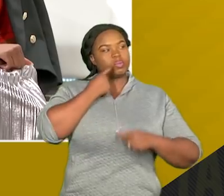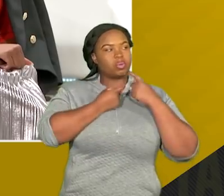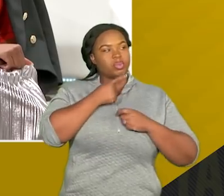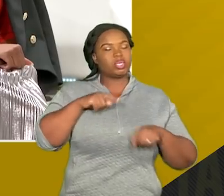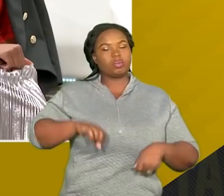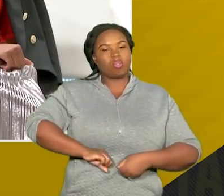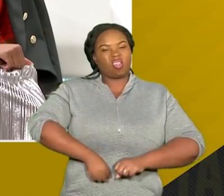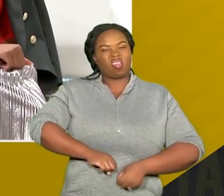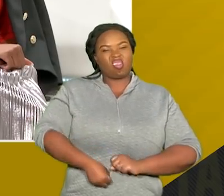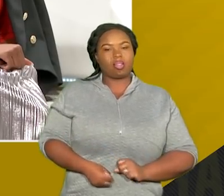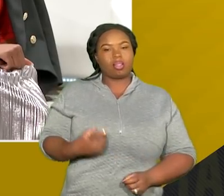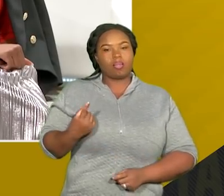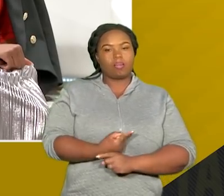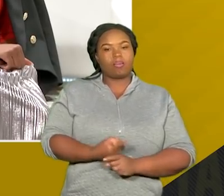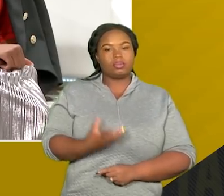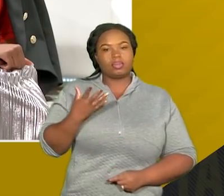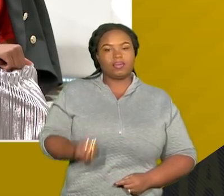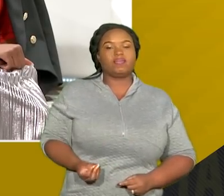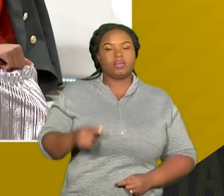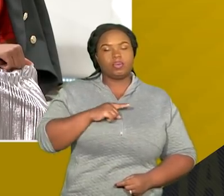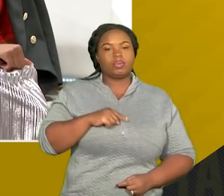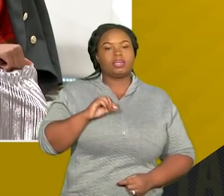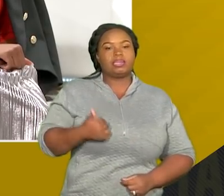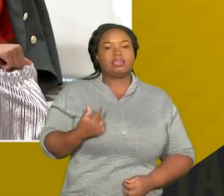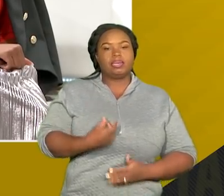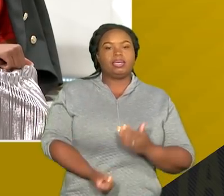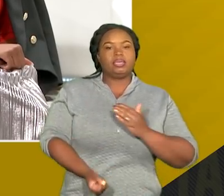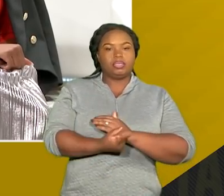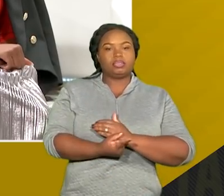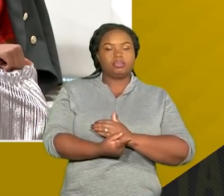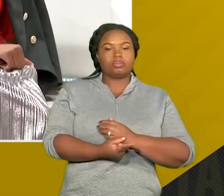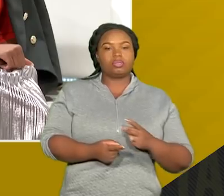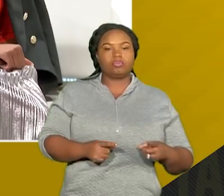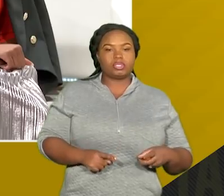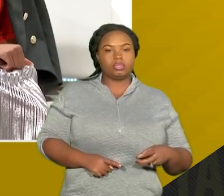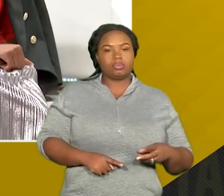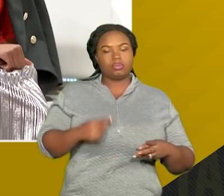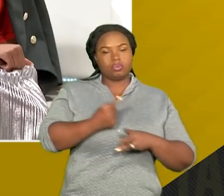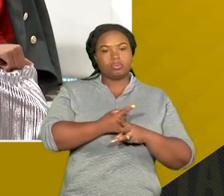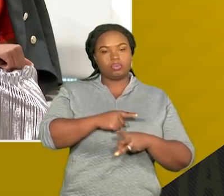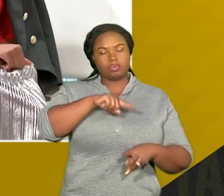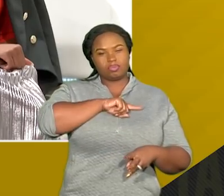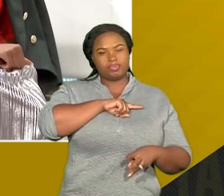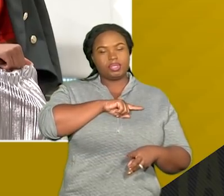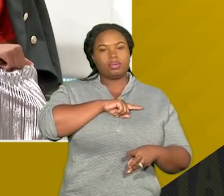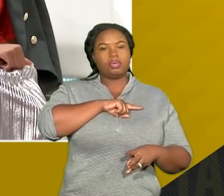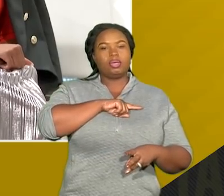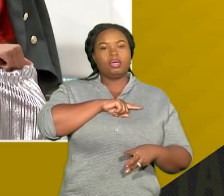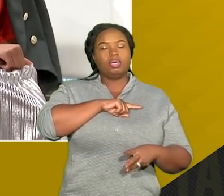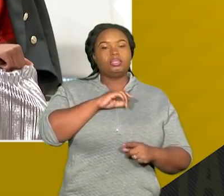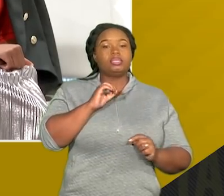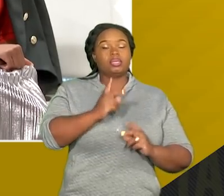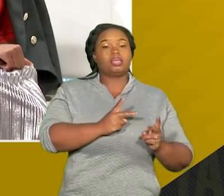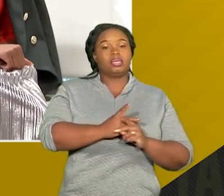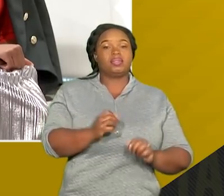So this thing, can you move up and down like to the throat, sometimes in the stomach, so as